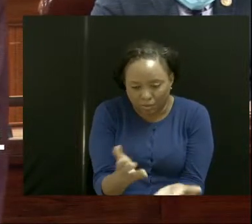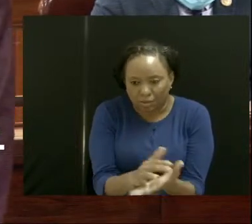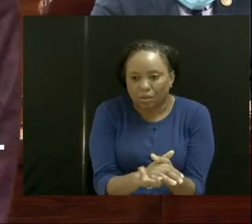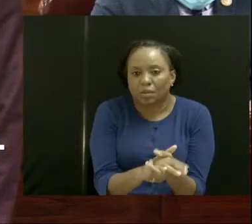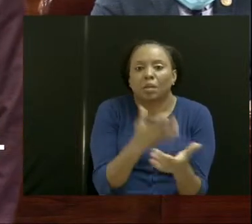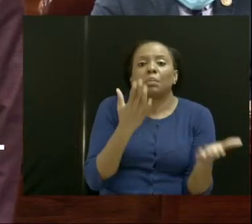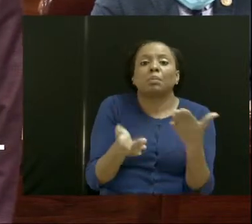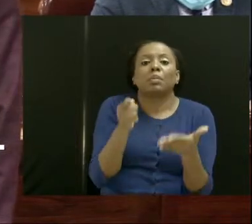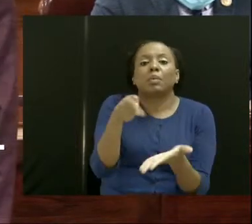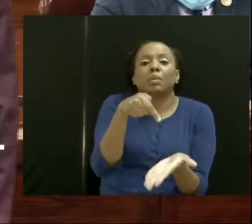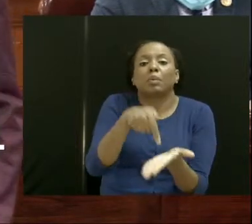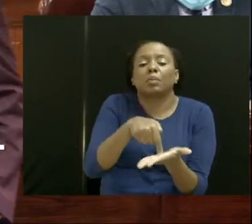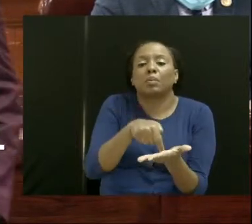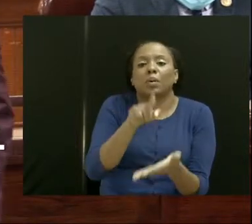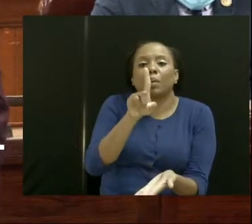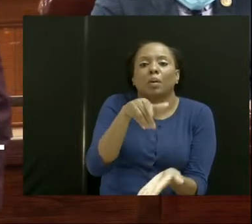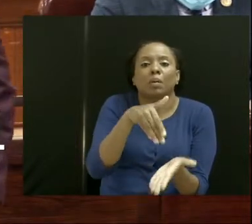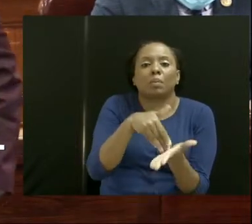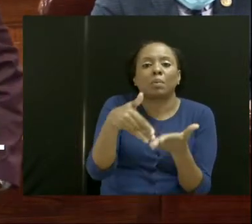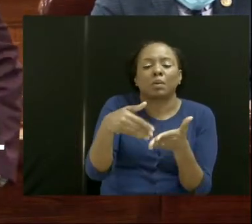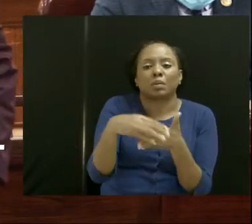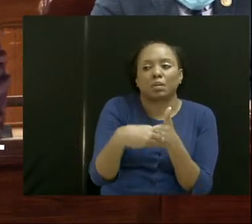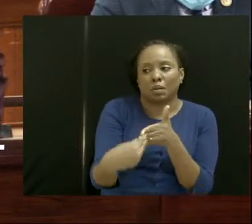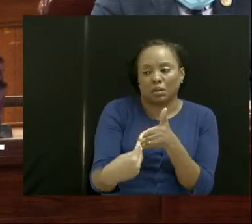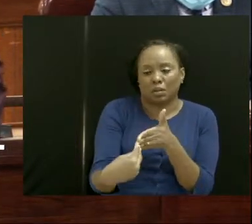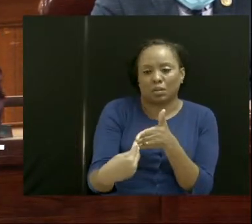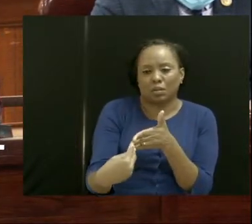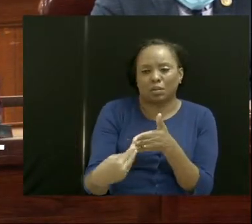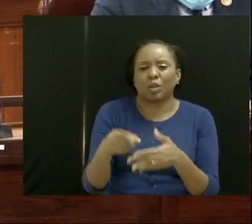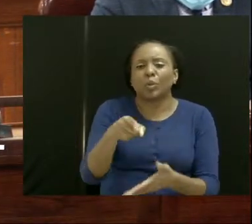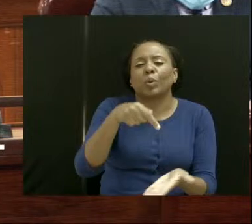$1 million, that's a lot of money.